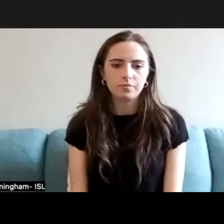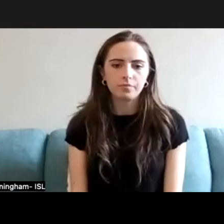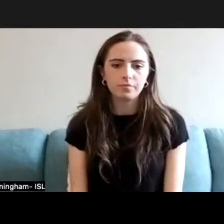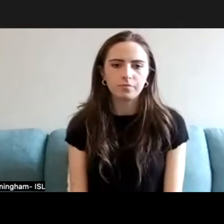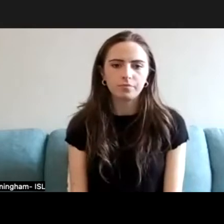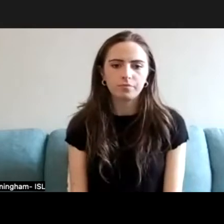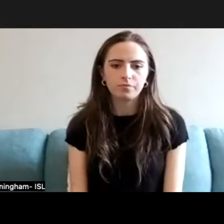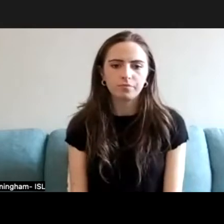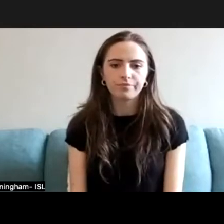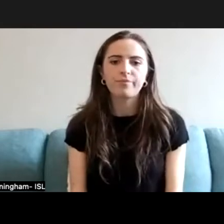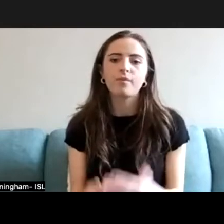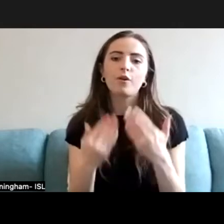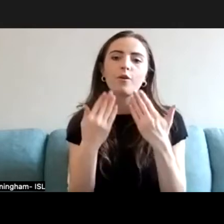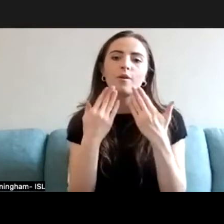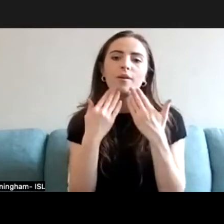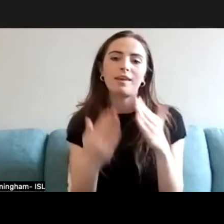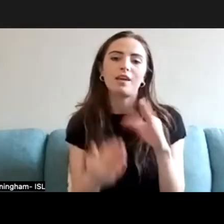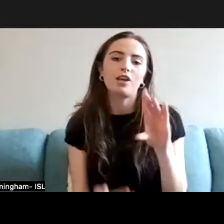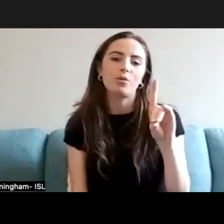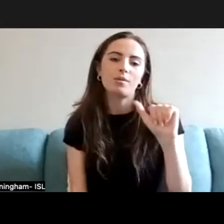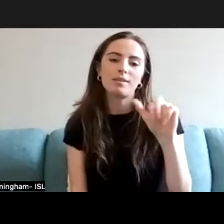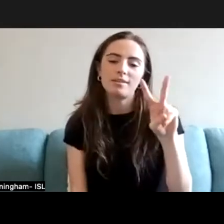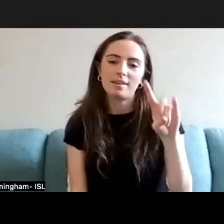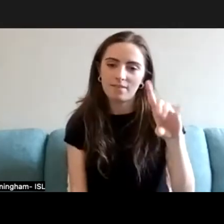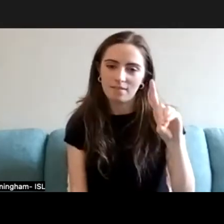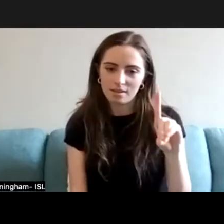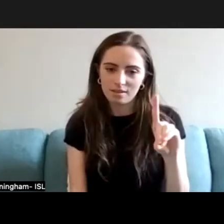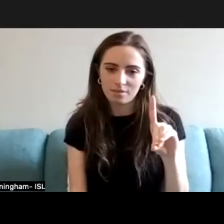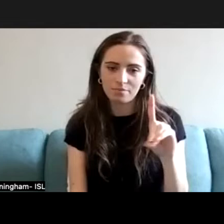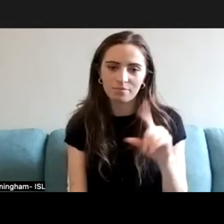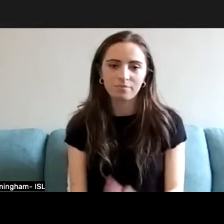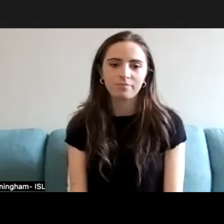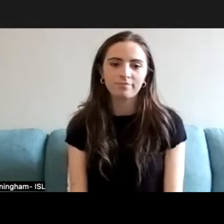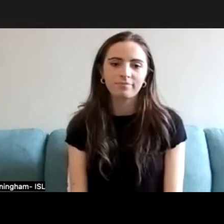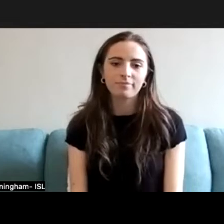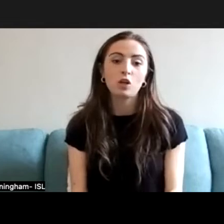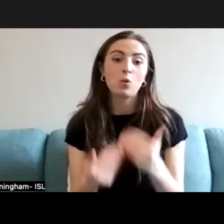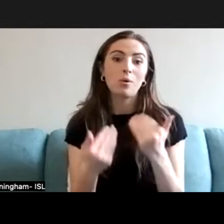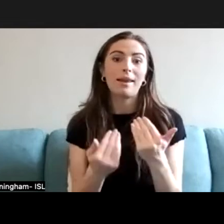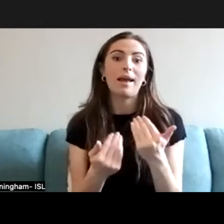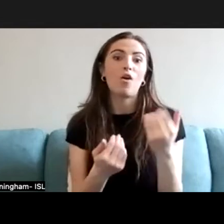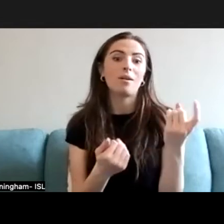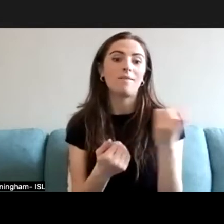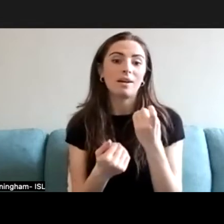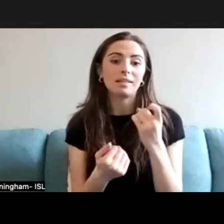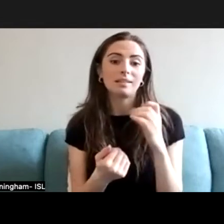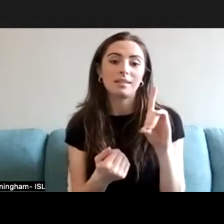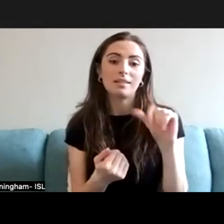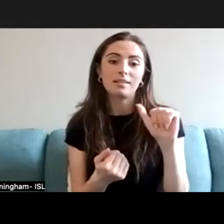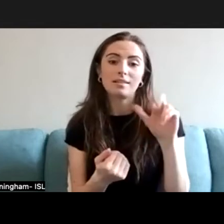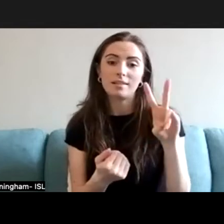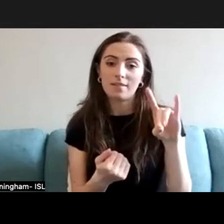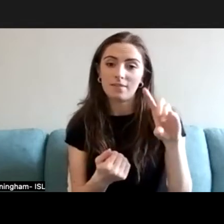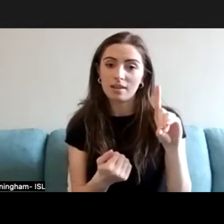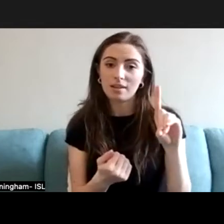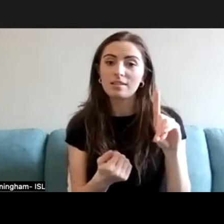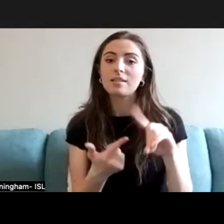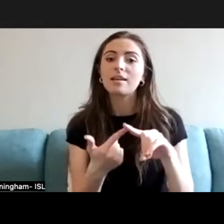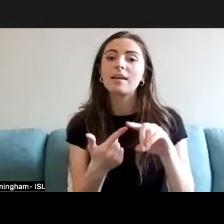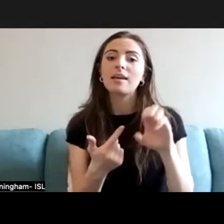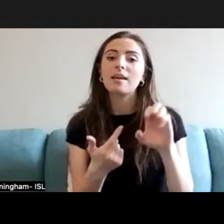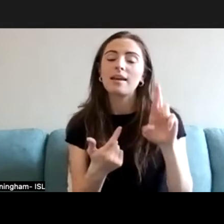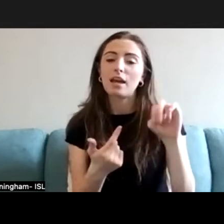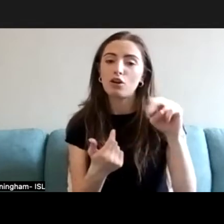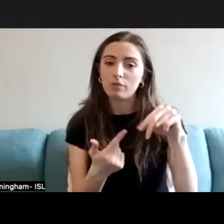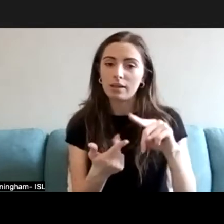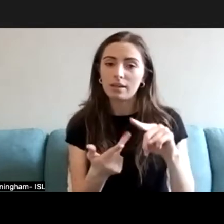That's great. Thank you so much, David. I'm actually going to invite David and Erin and Jess back on screen with me